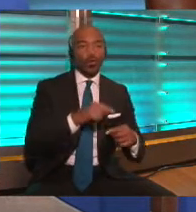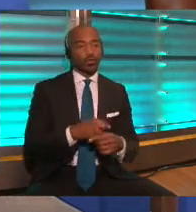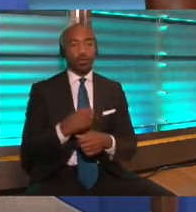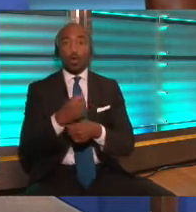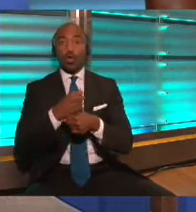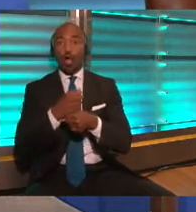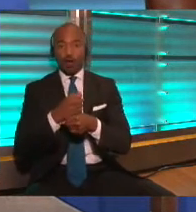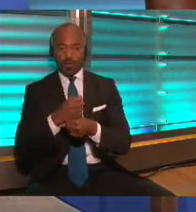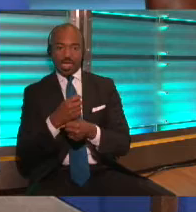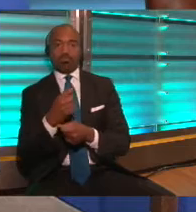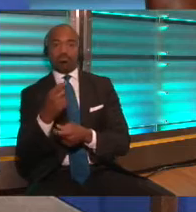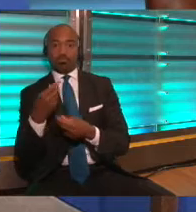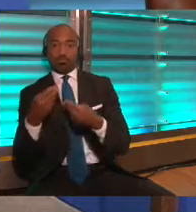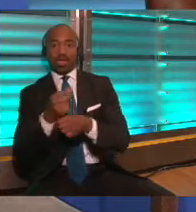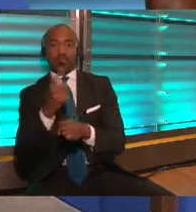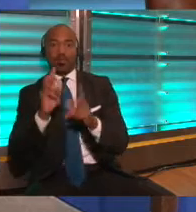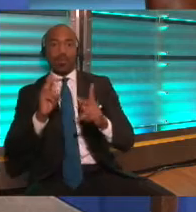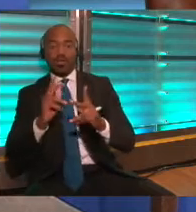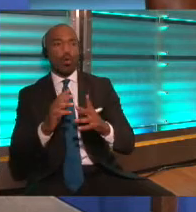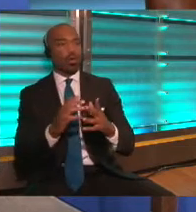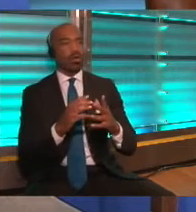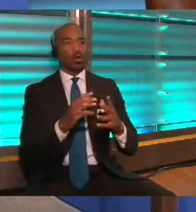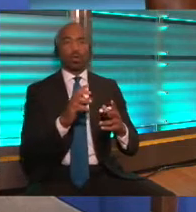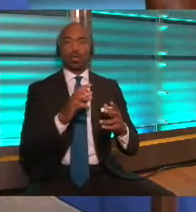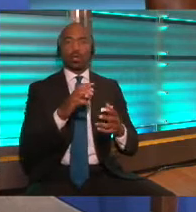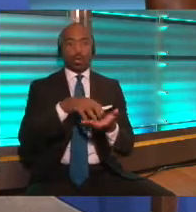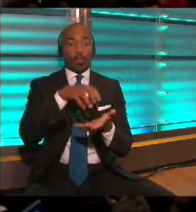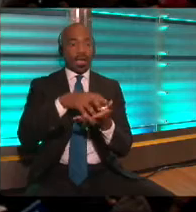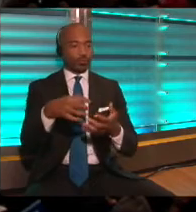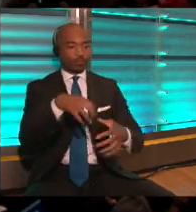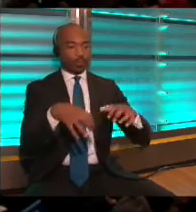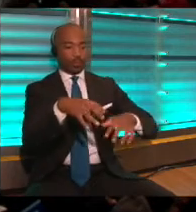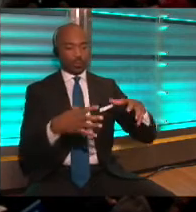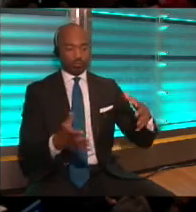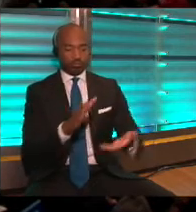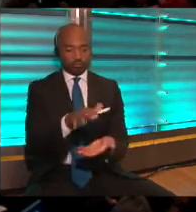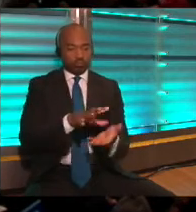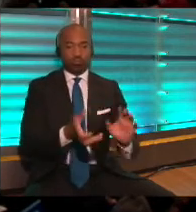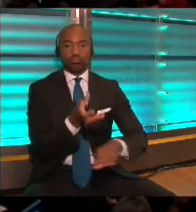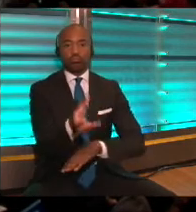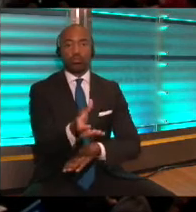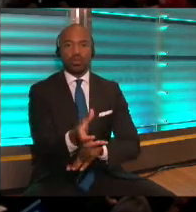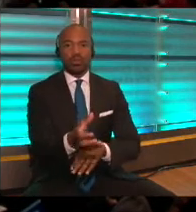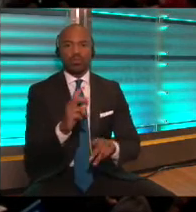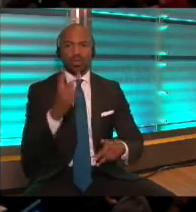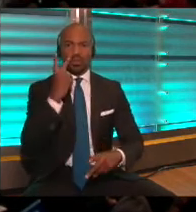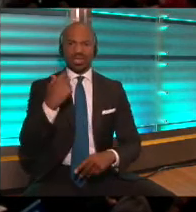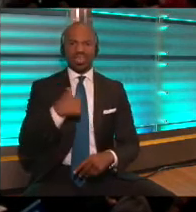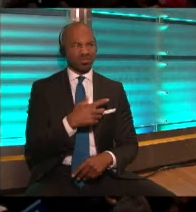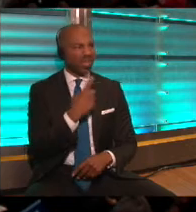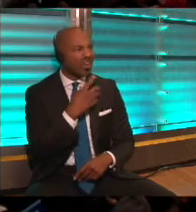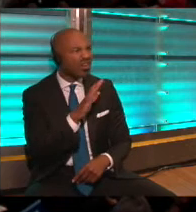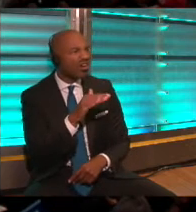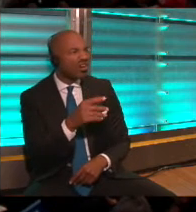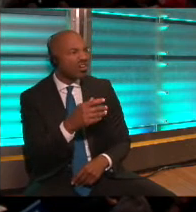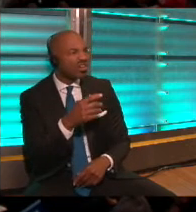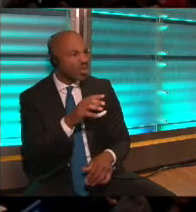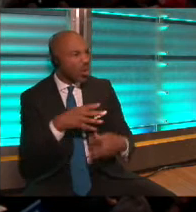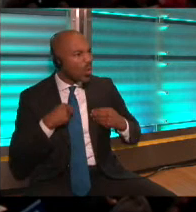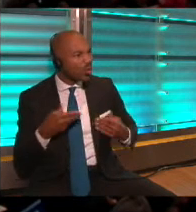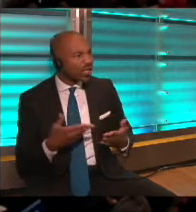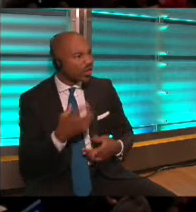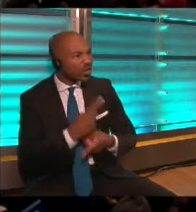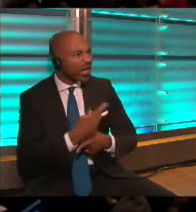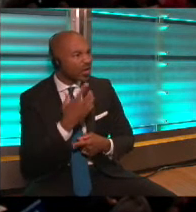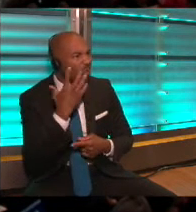our customers' cupcakes. And sometimes our customers are shocked to see us there 8 years later saying, or don't you own this place? Why are you doing this? And for us, I'm kind of